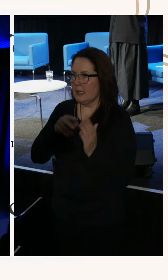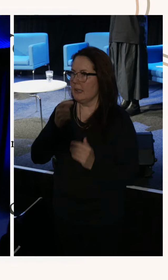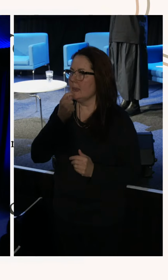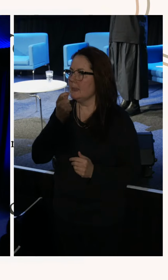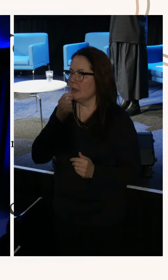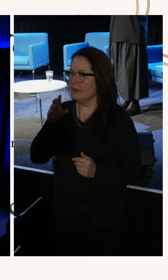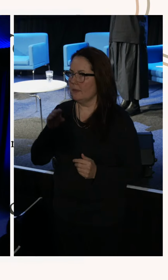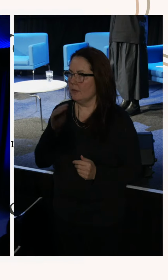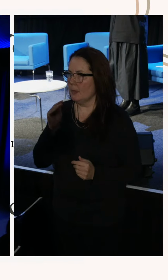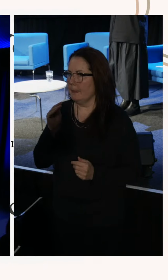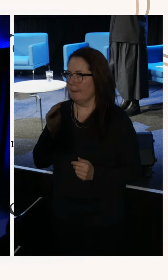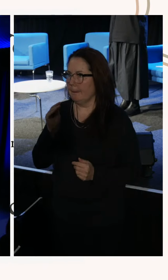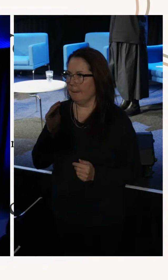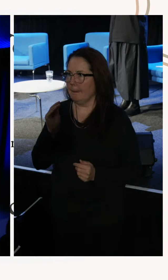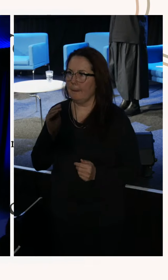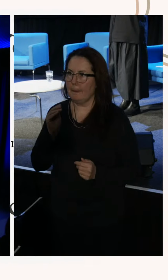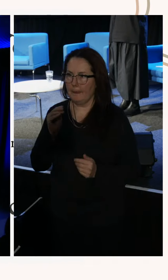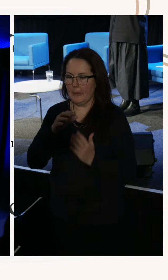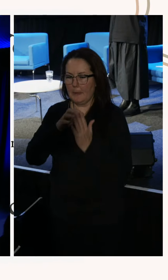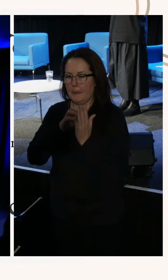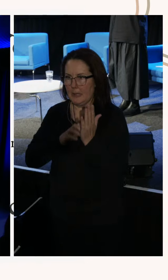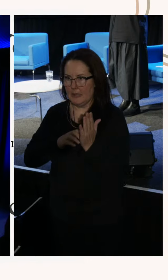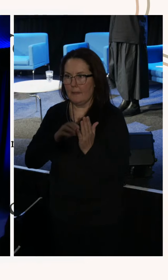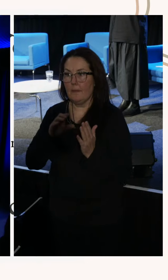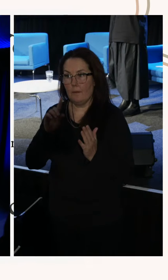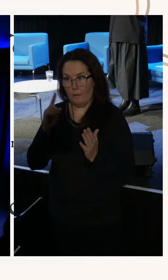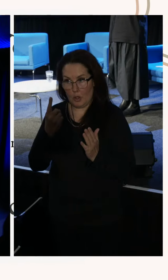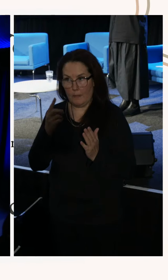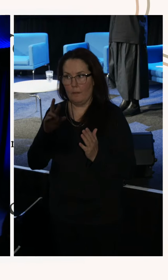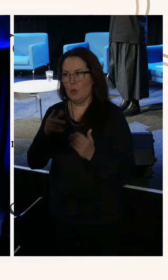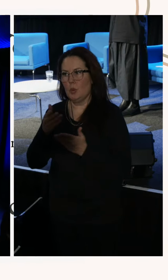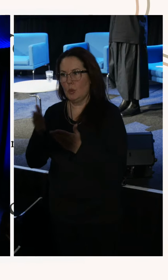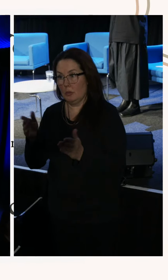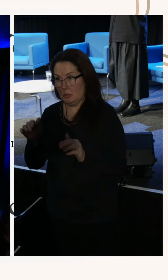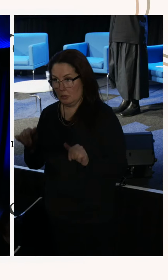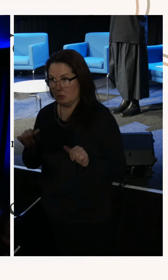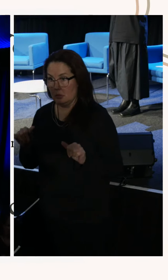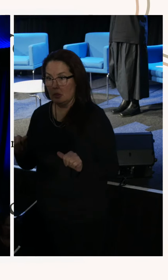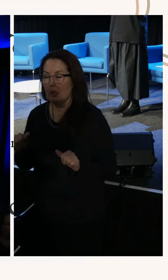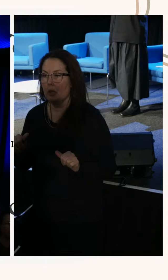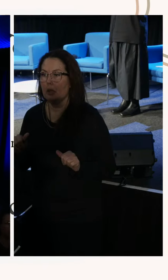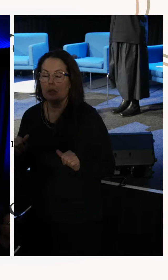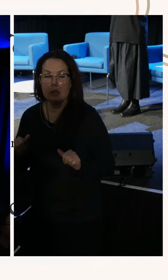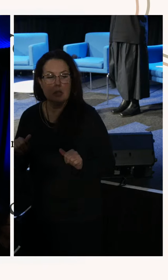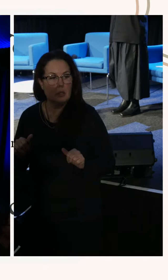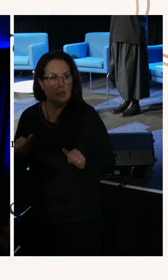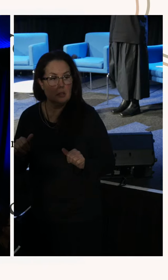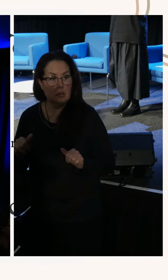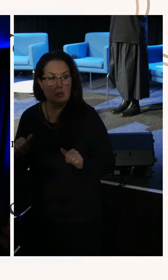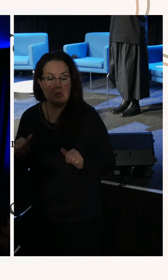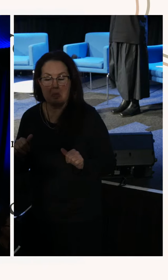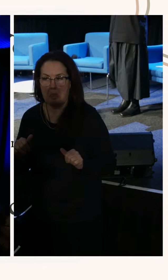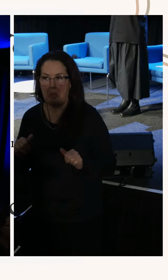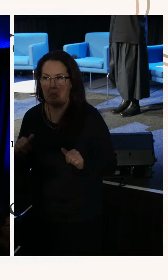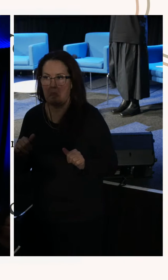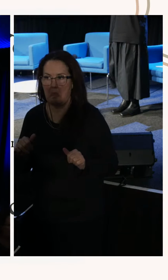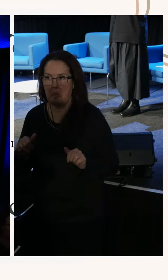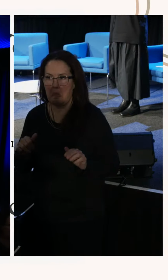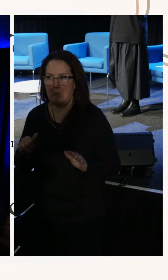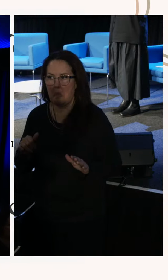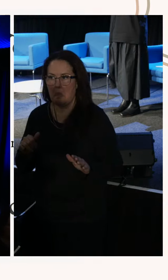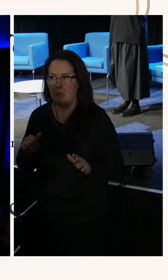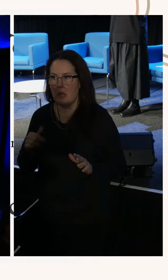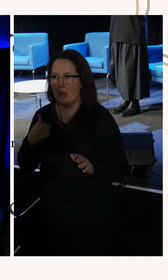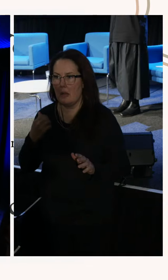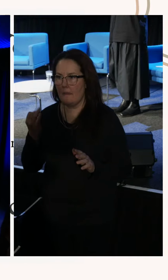from the piece for you, if that is okay. Now, I don't have an up-to-date bio of